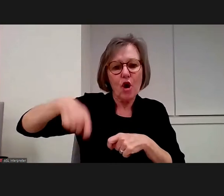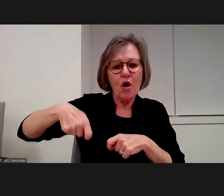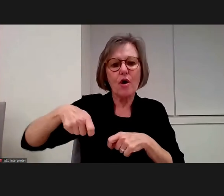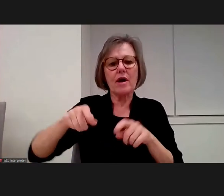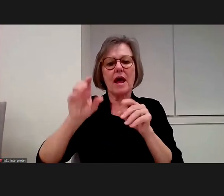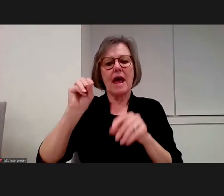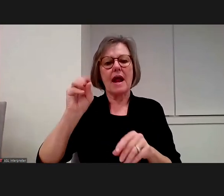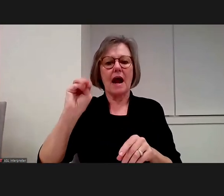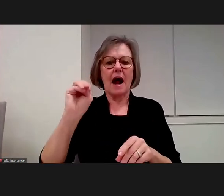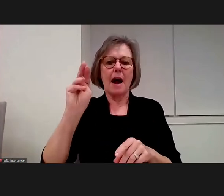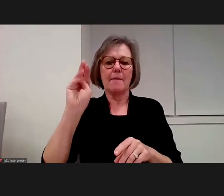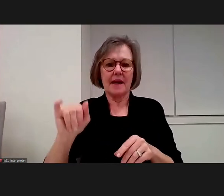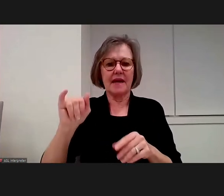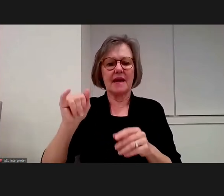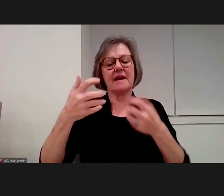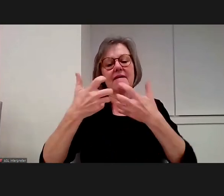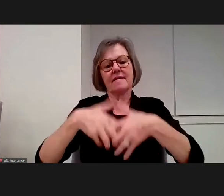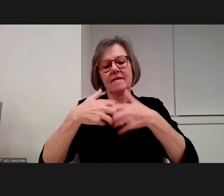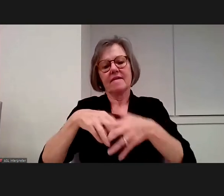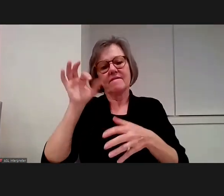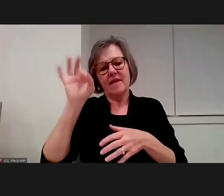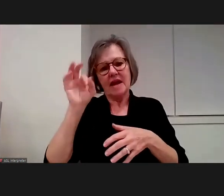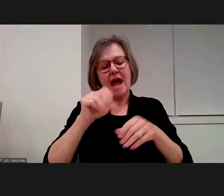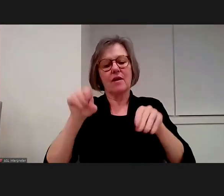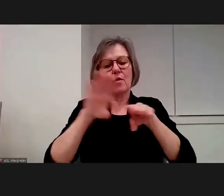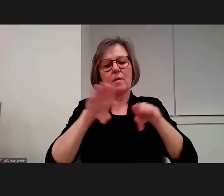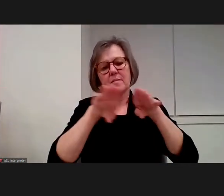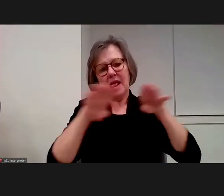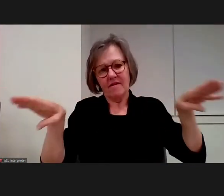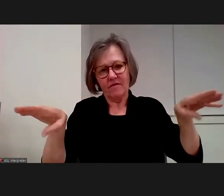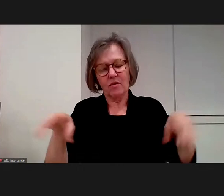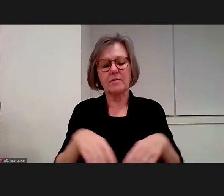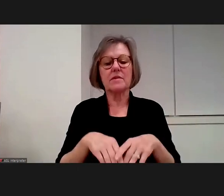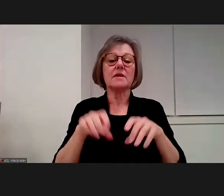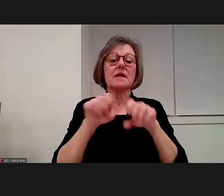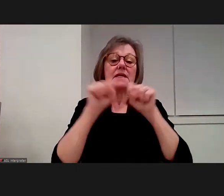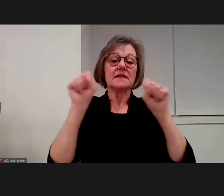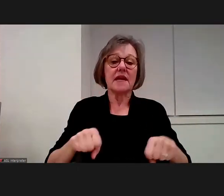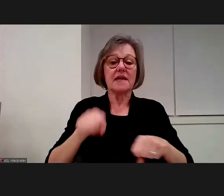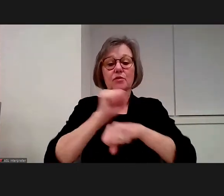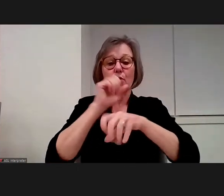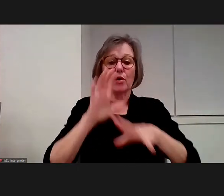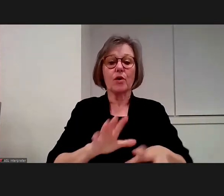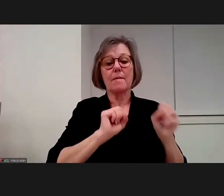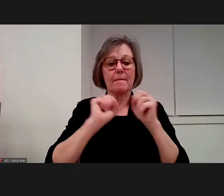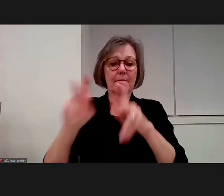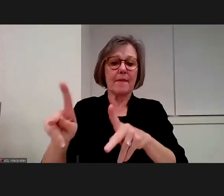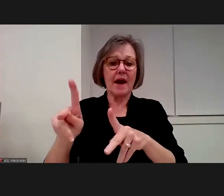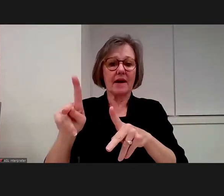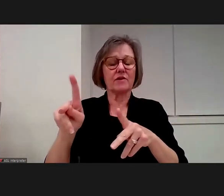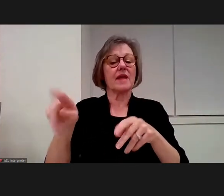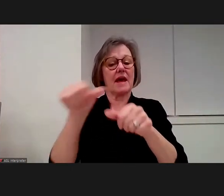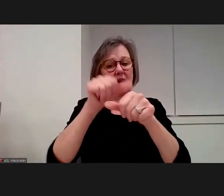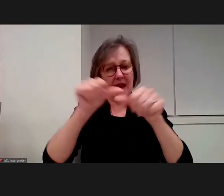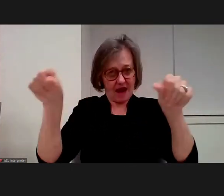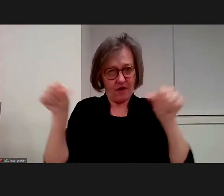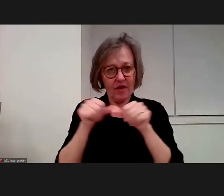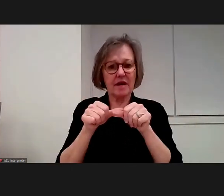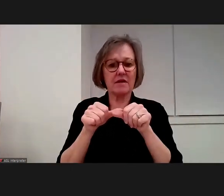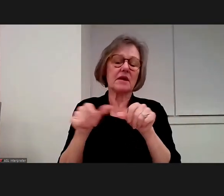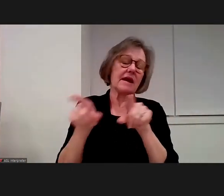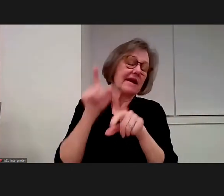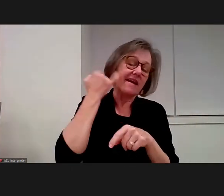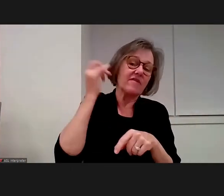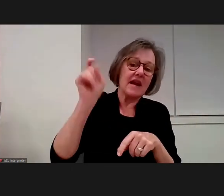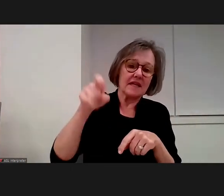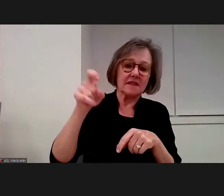Omni vending machines, and on platforms. Station agents would return to the fare array area as